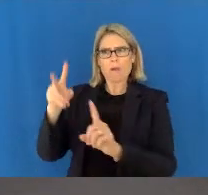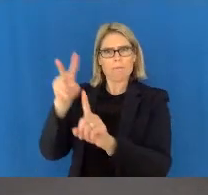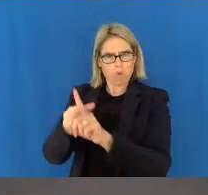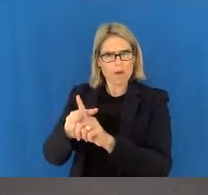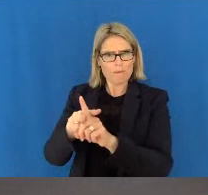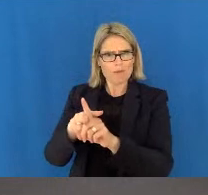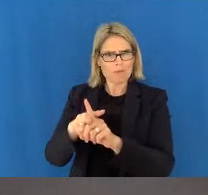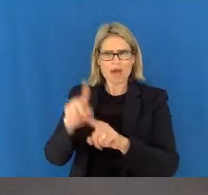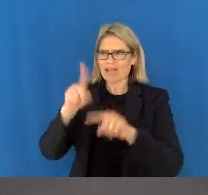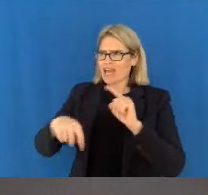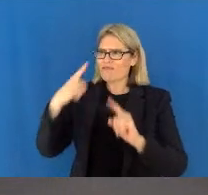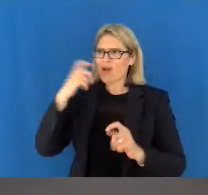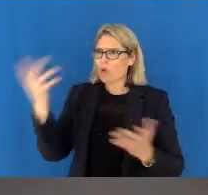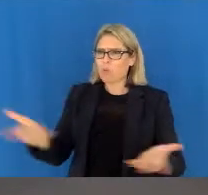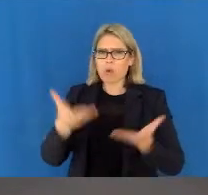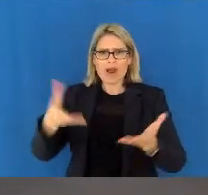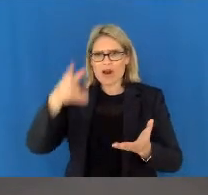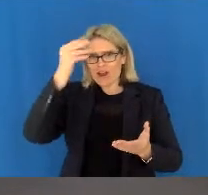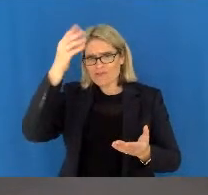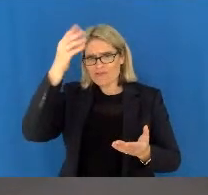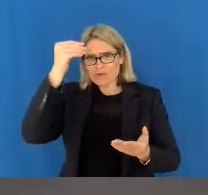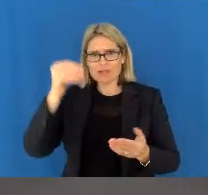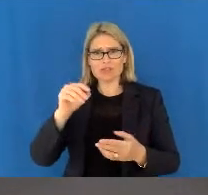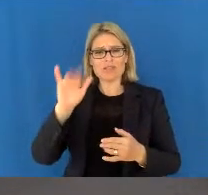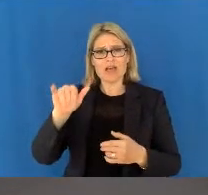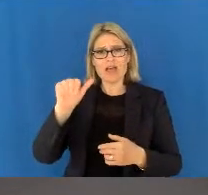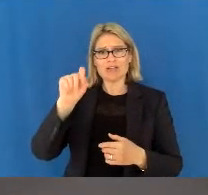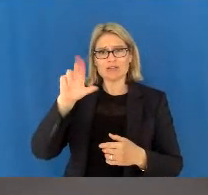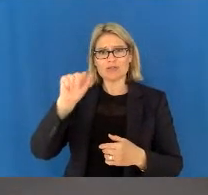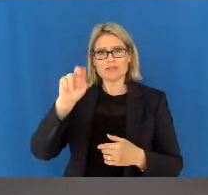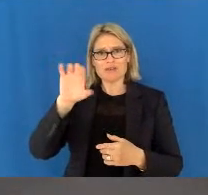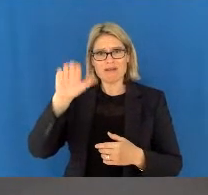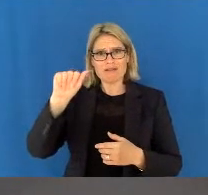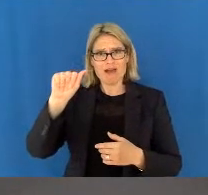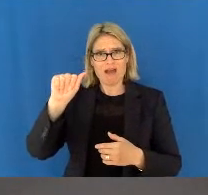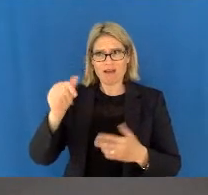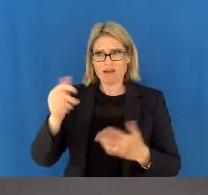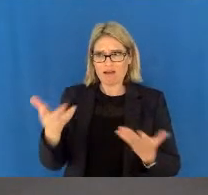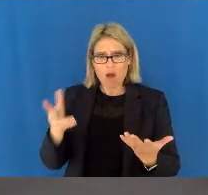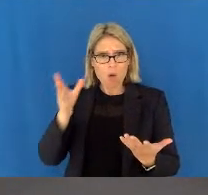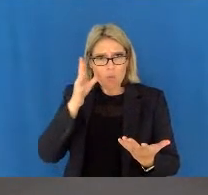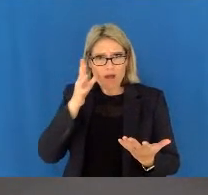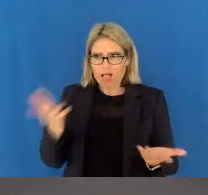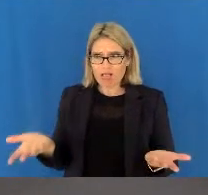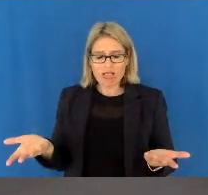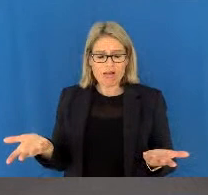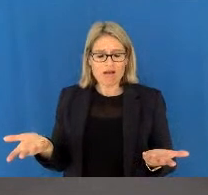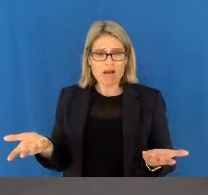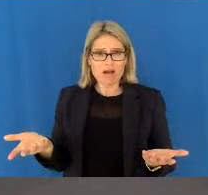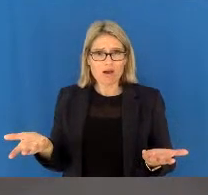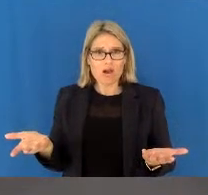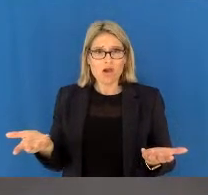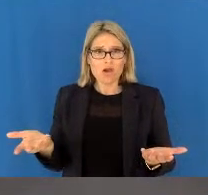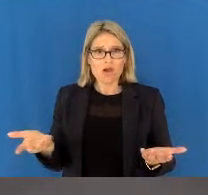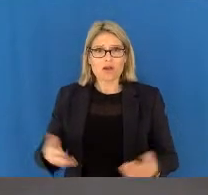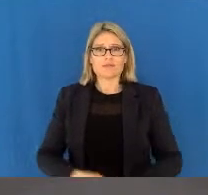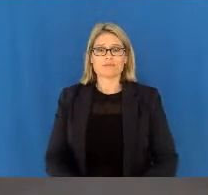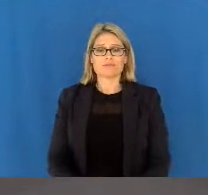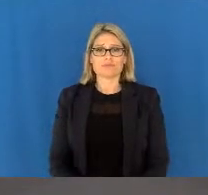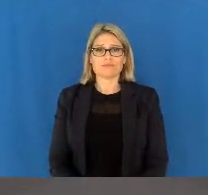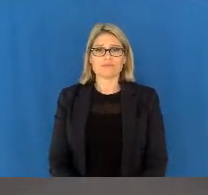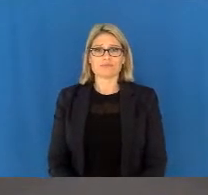the information about this. The vaccine available in New Brunswick again. I can't find any information to